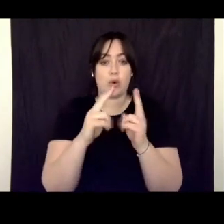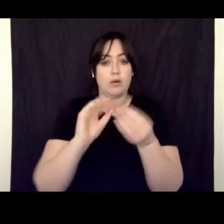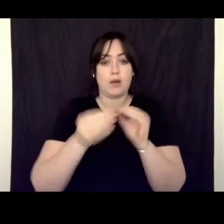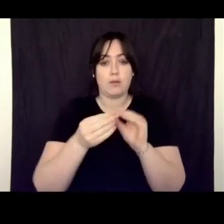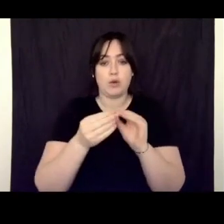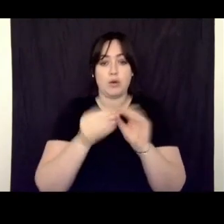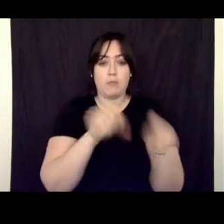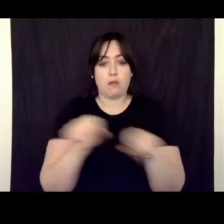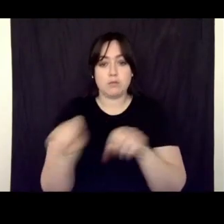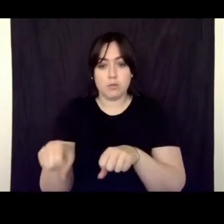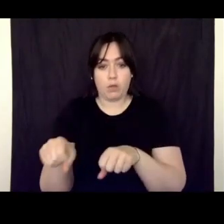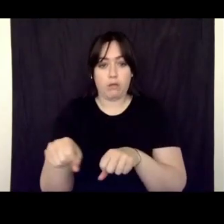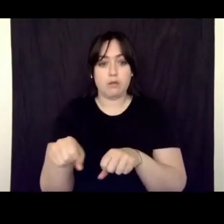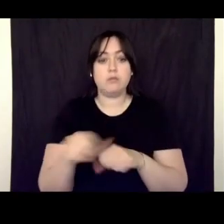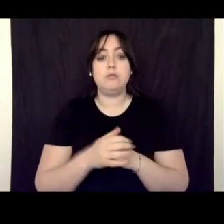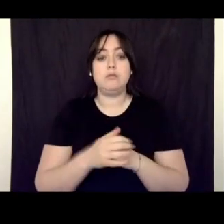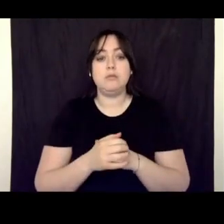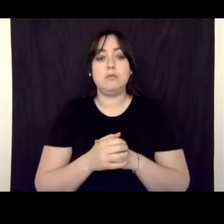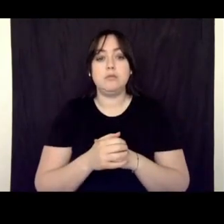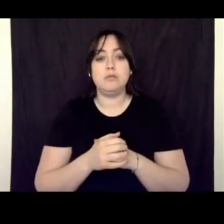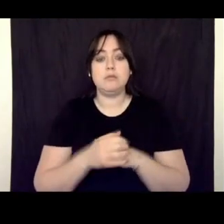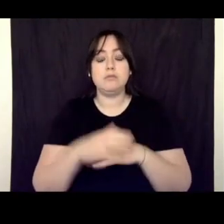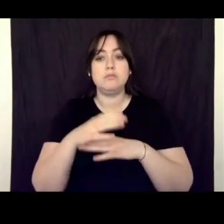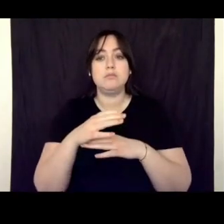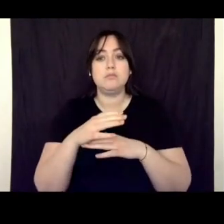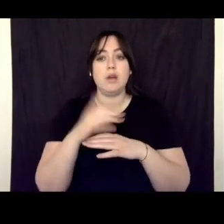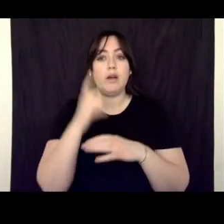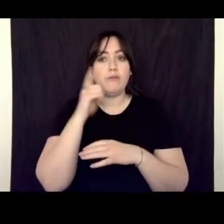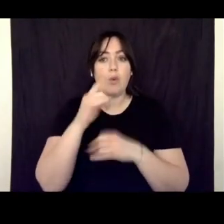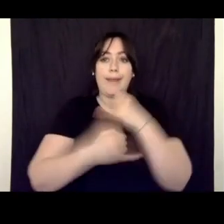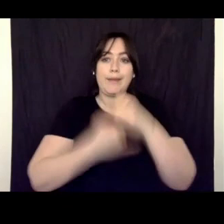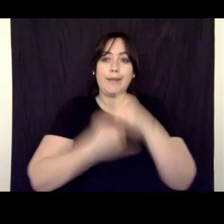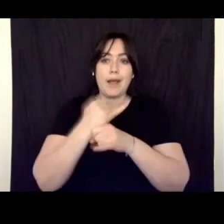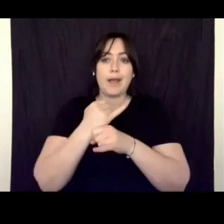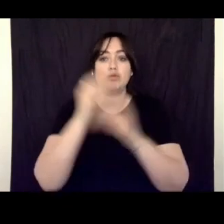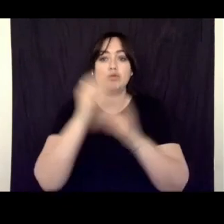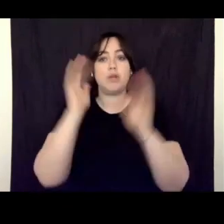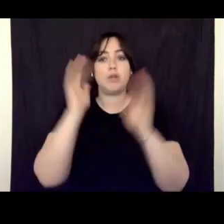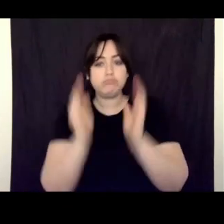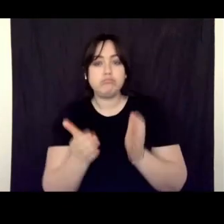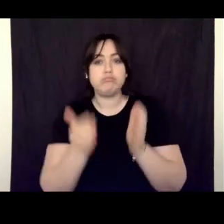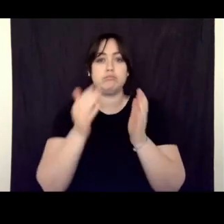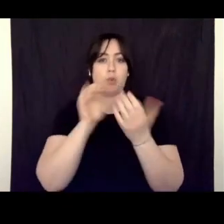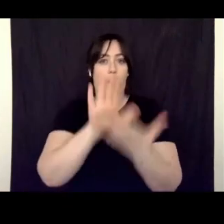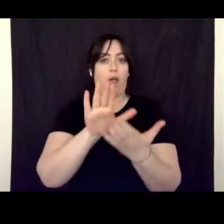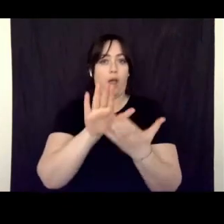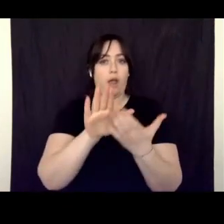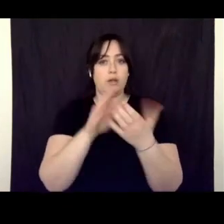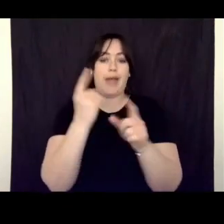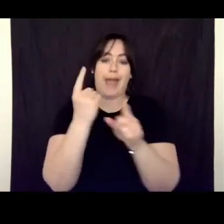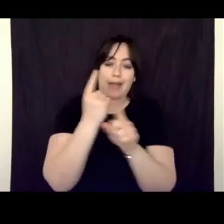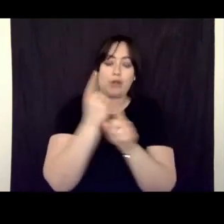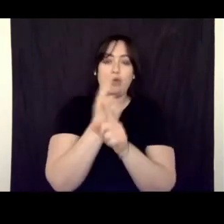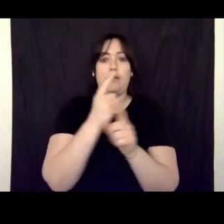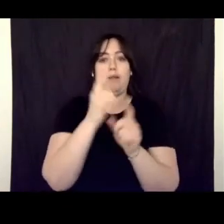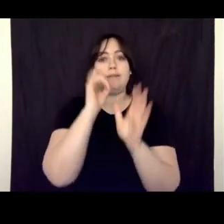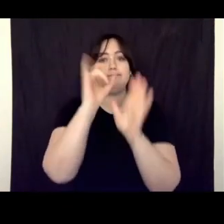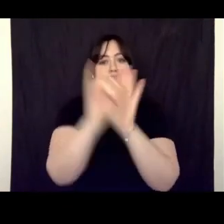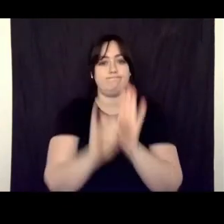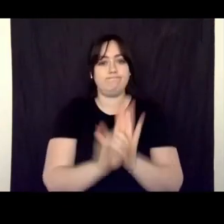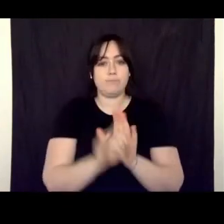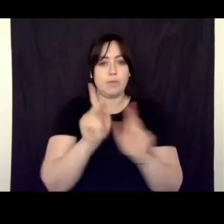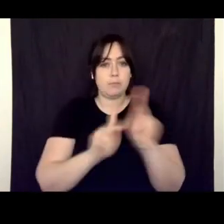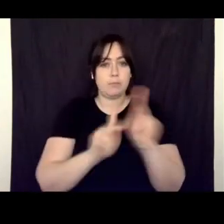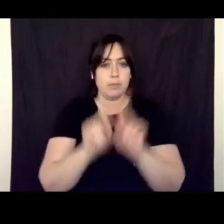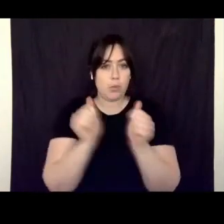to in an internationally comparable way, accurately identify people with disabilities in the